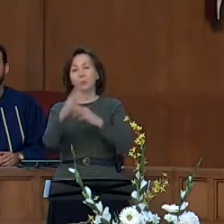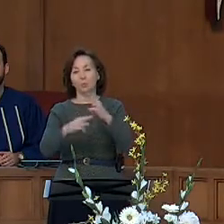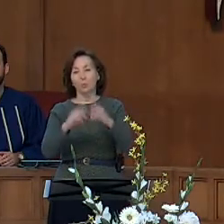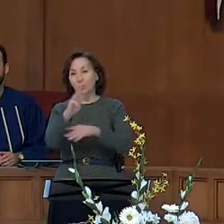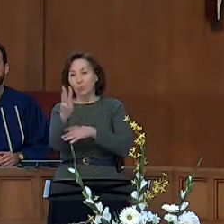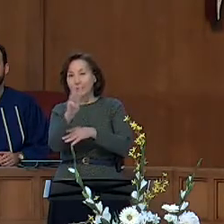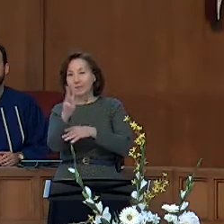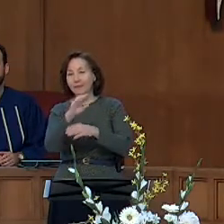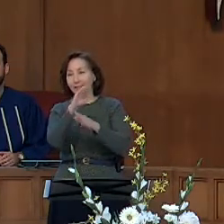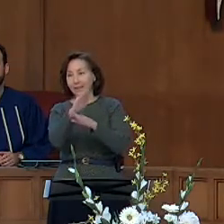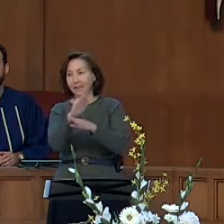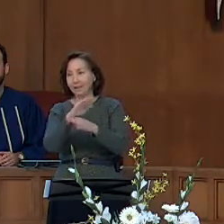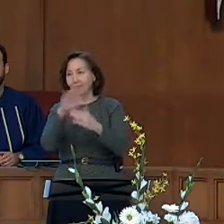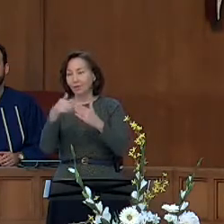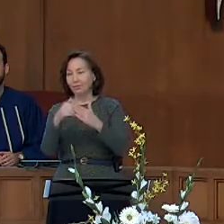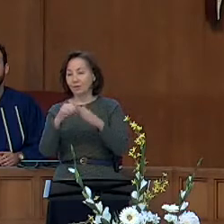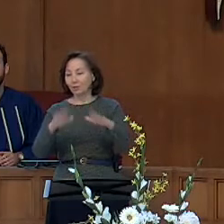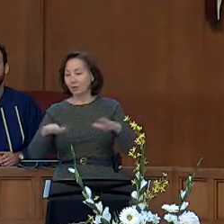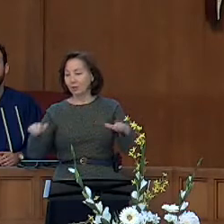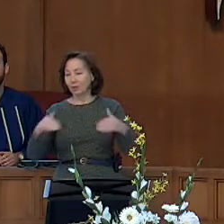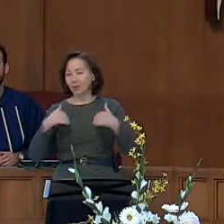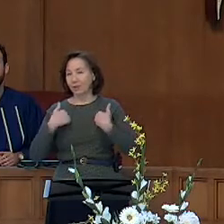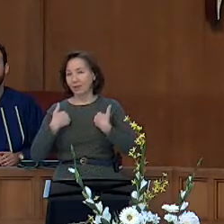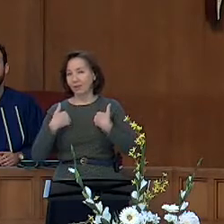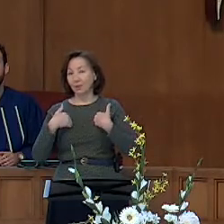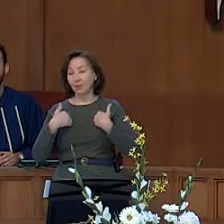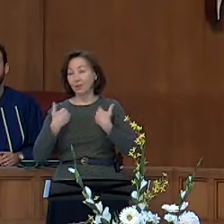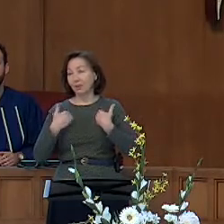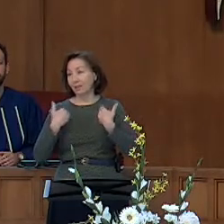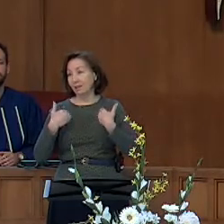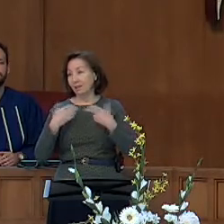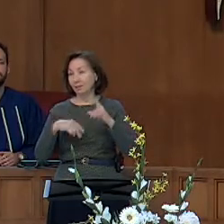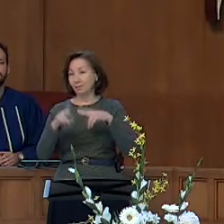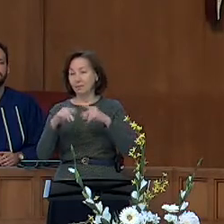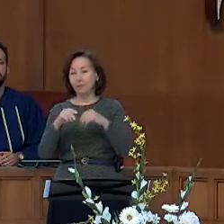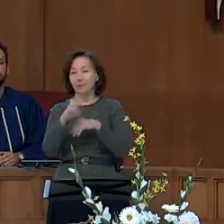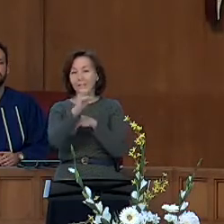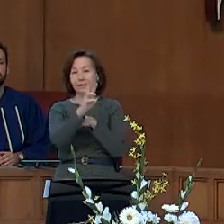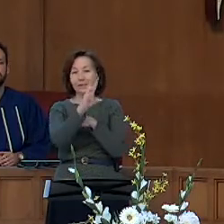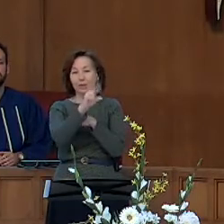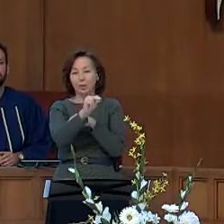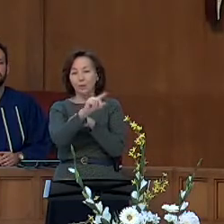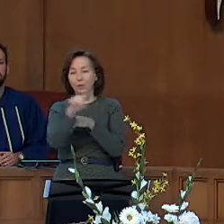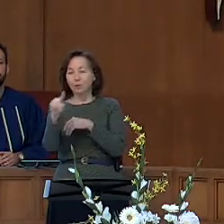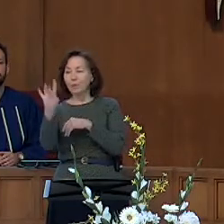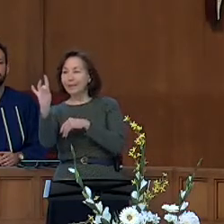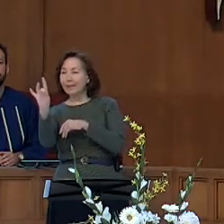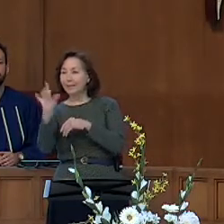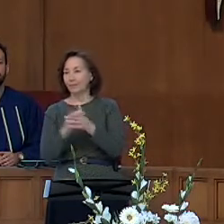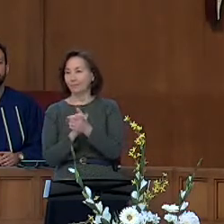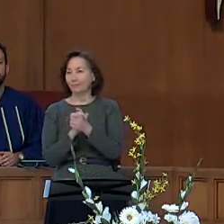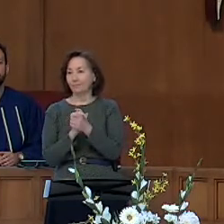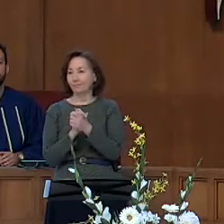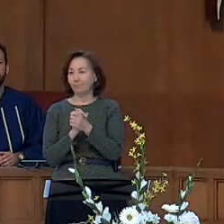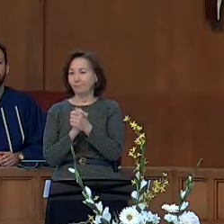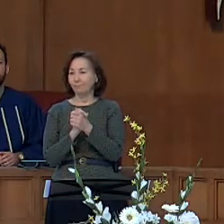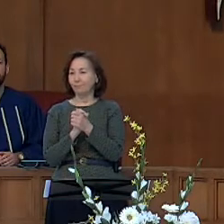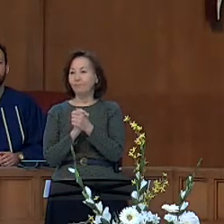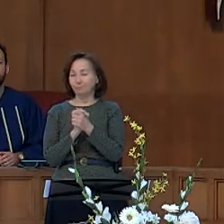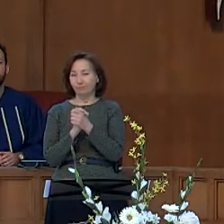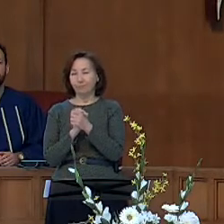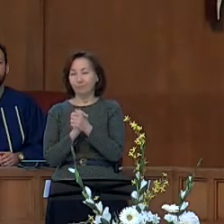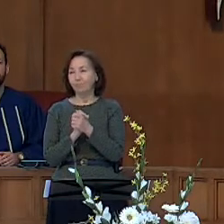our children, our young people, so we invite you to be a part. 6:30 until 8 o'clock. It's going to be good. How you doing, sweetie? Doing great.